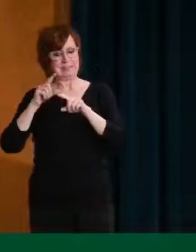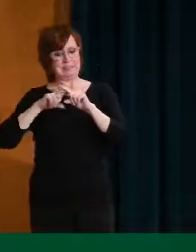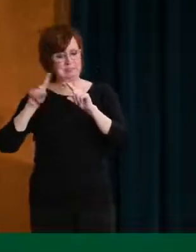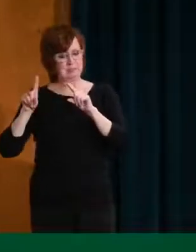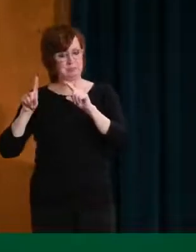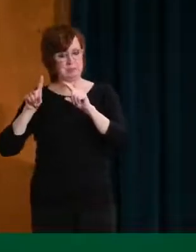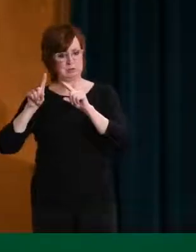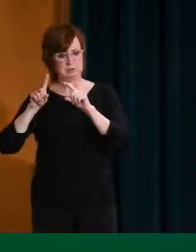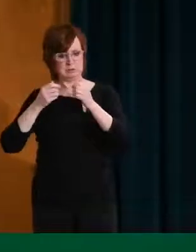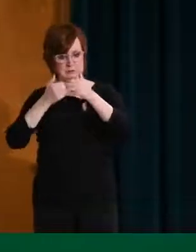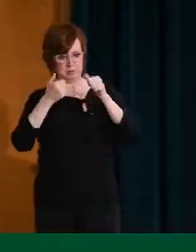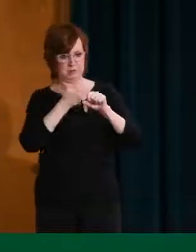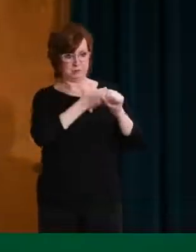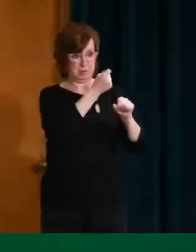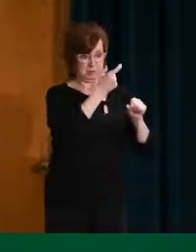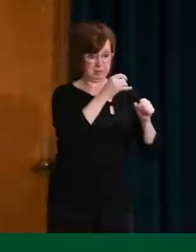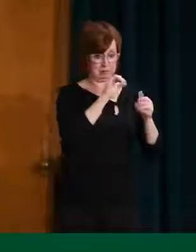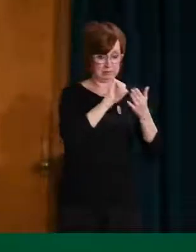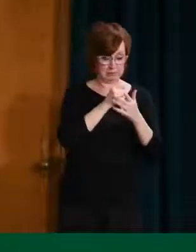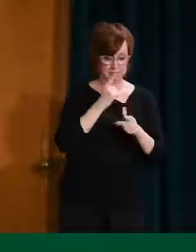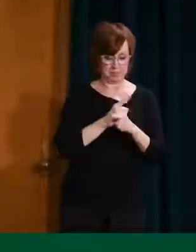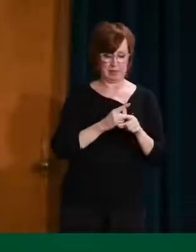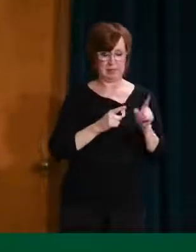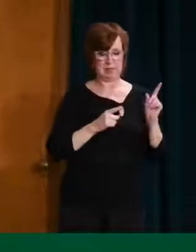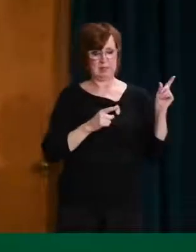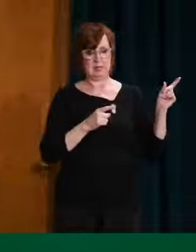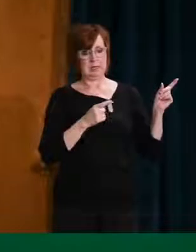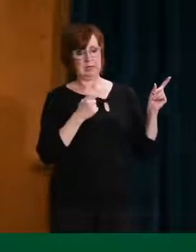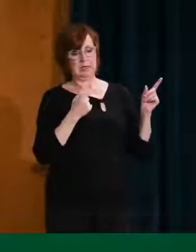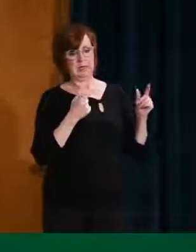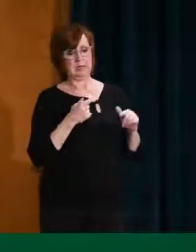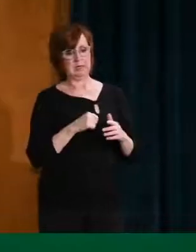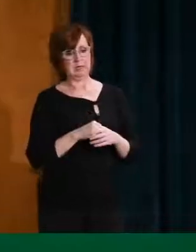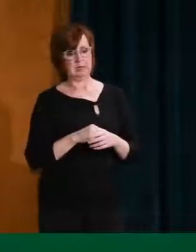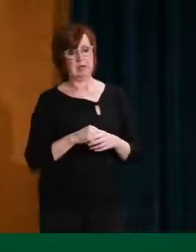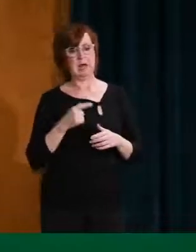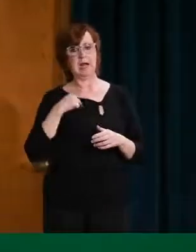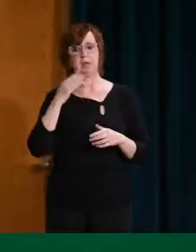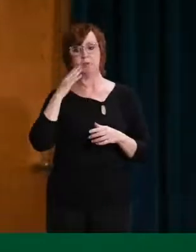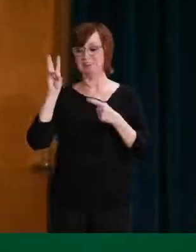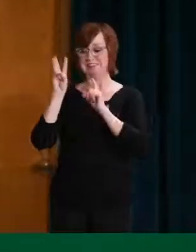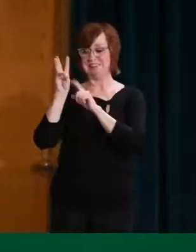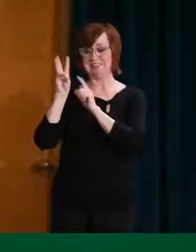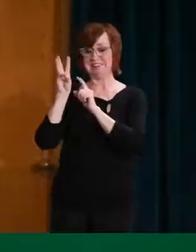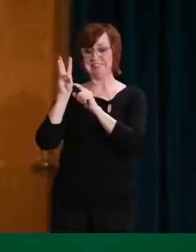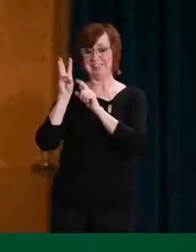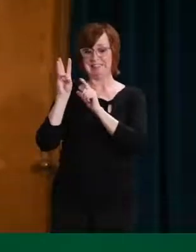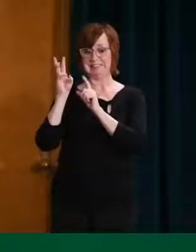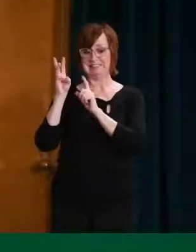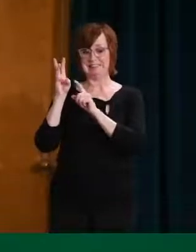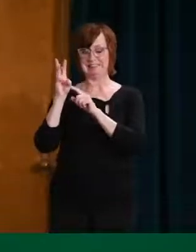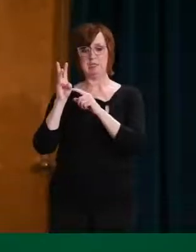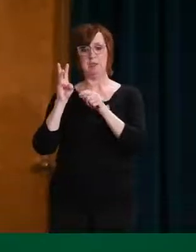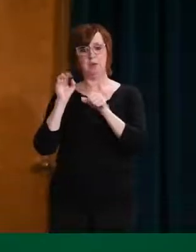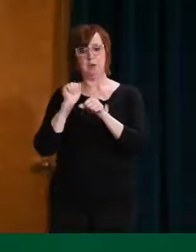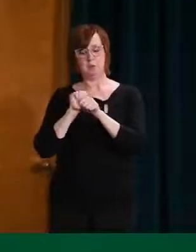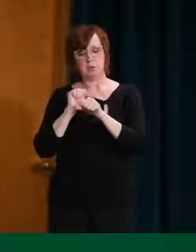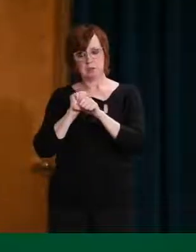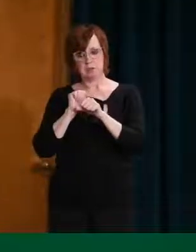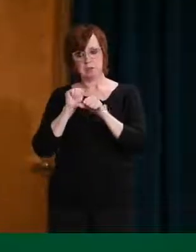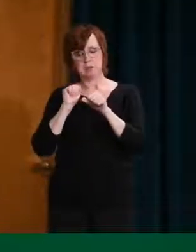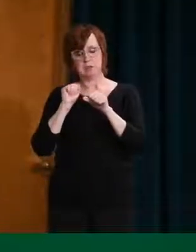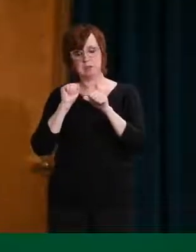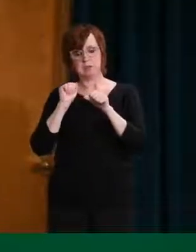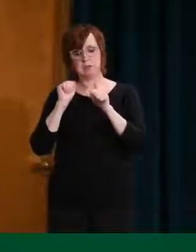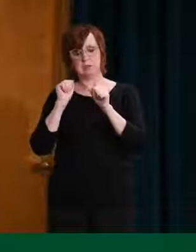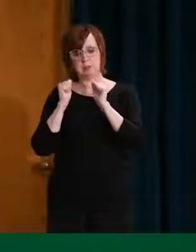So without going into specific details, I'm aware of 6 instances where either people are working in a healthcare environment